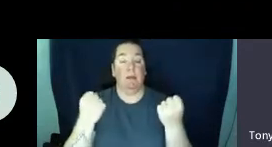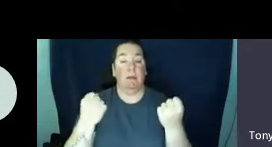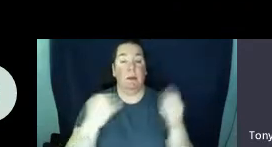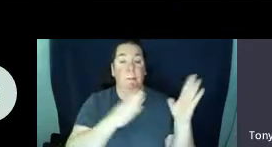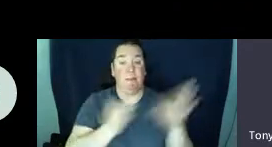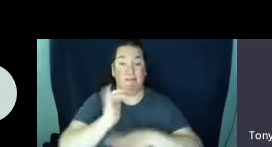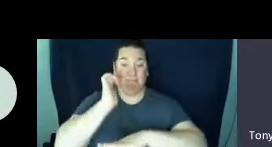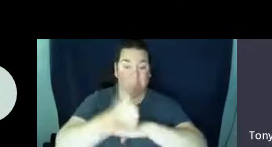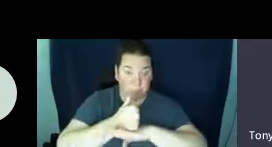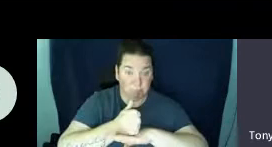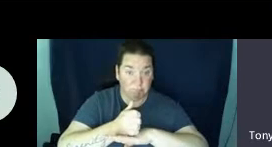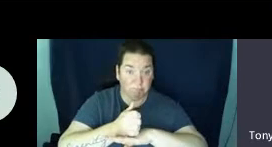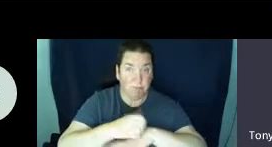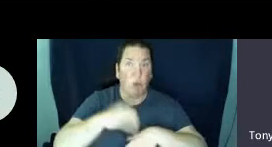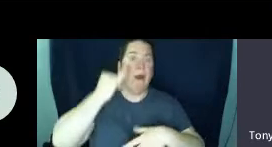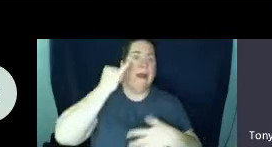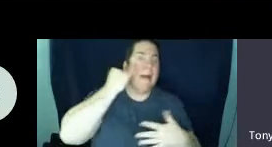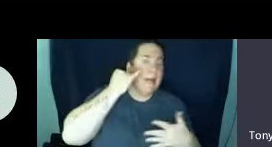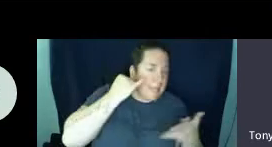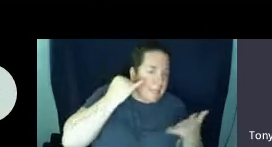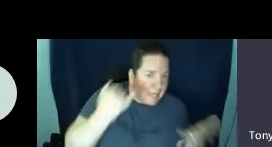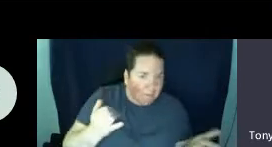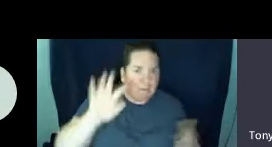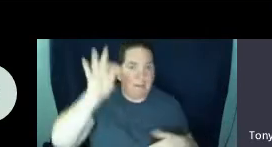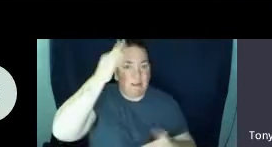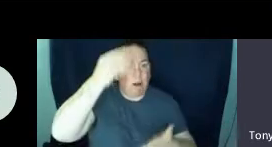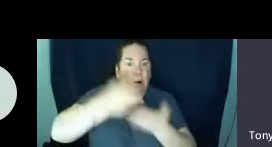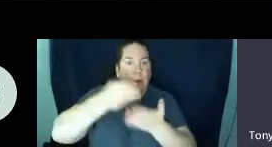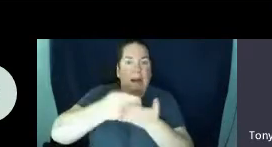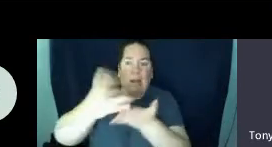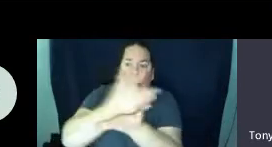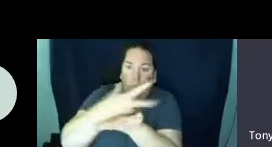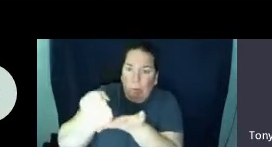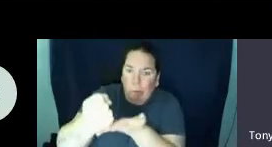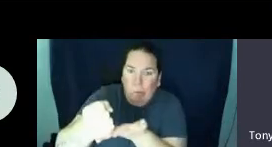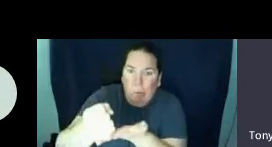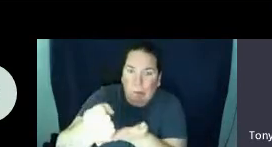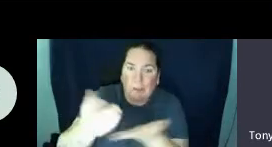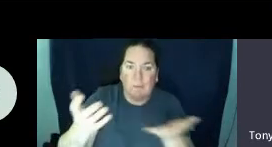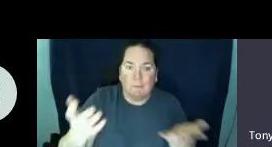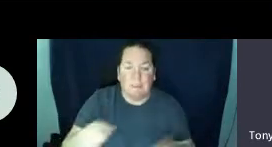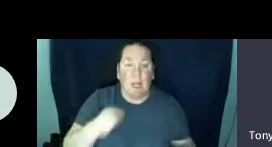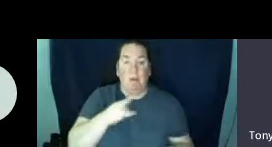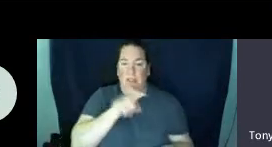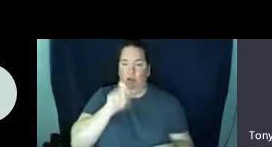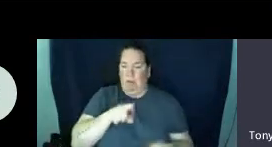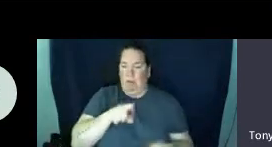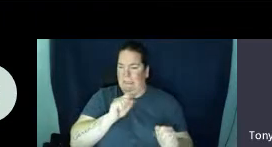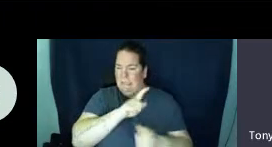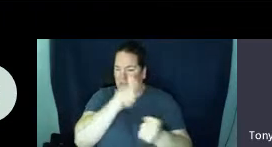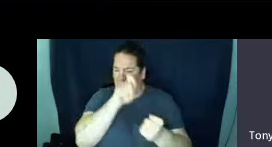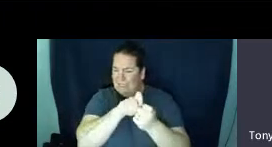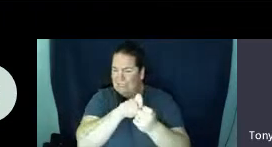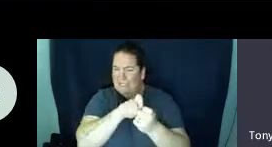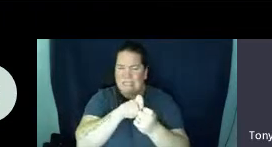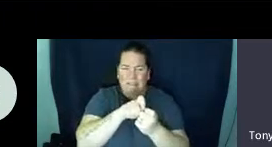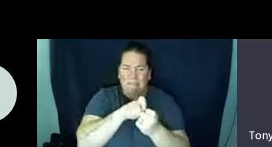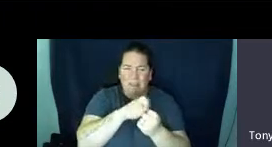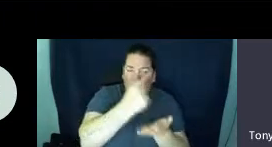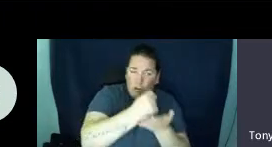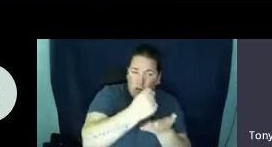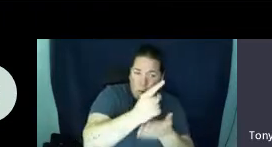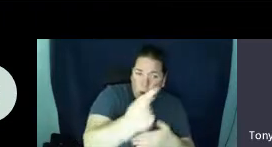for if or when the federal money dries up? And this question I'm not sure if it's specific to just treatment. And I